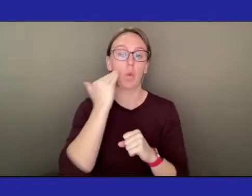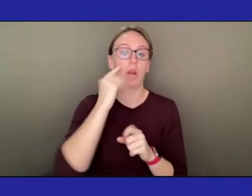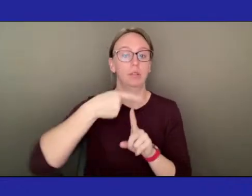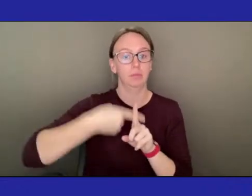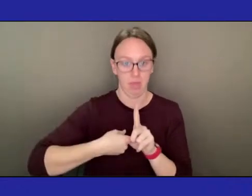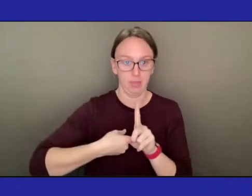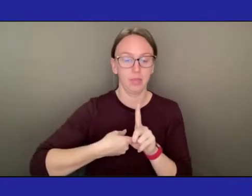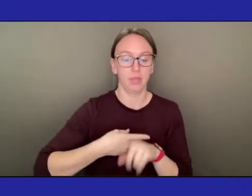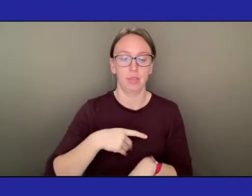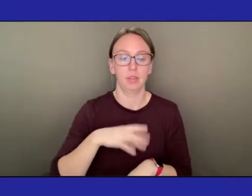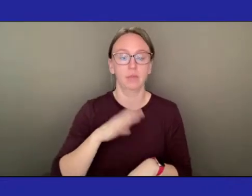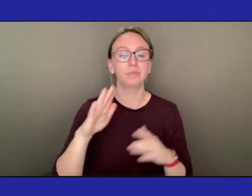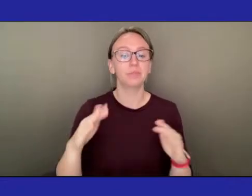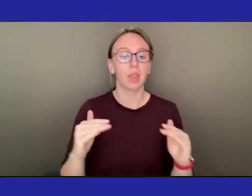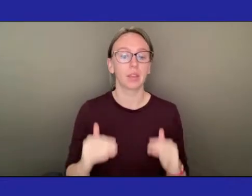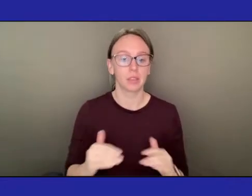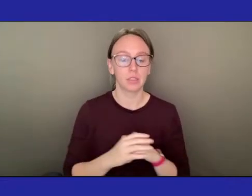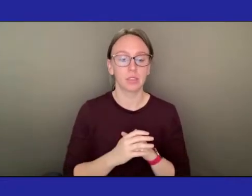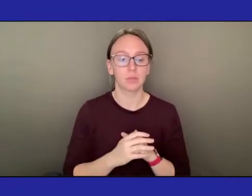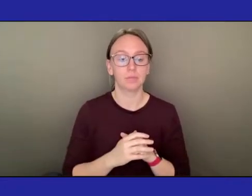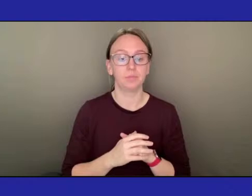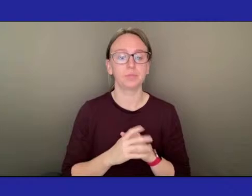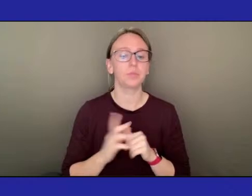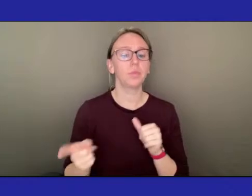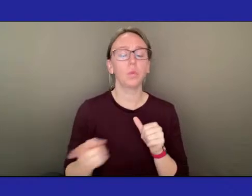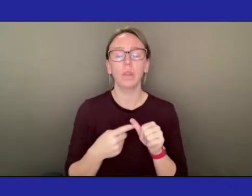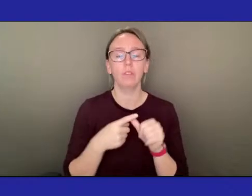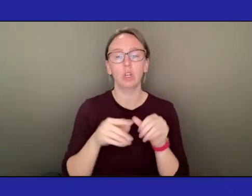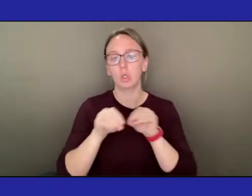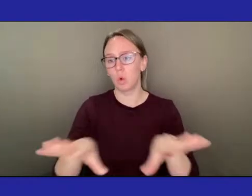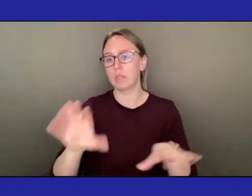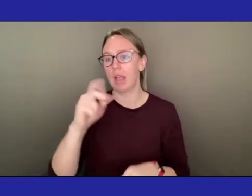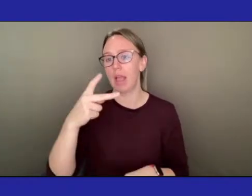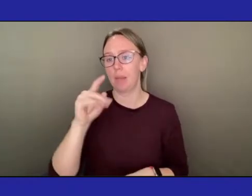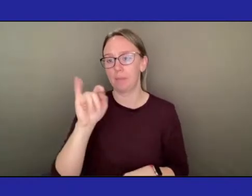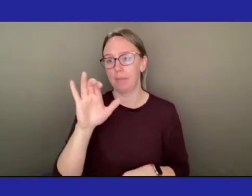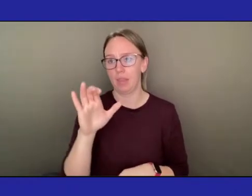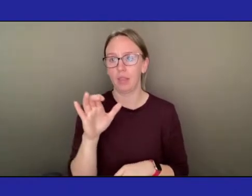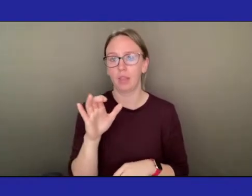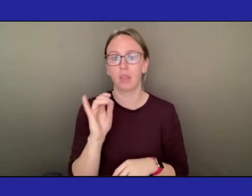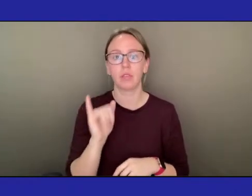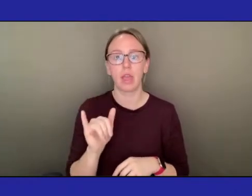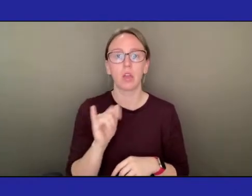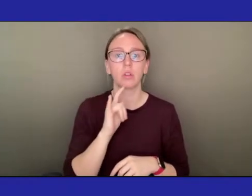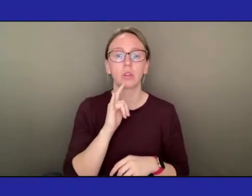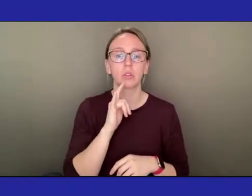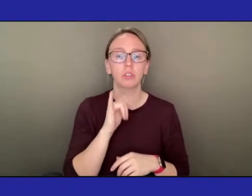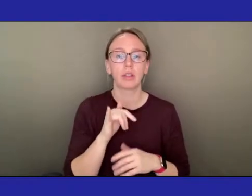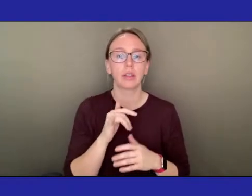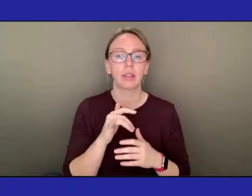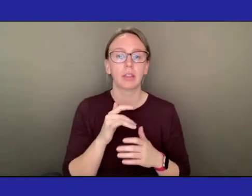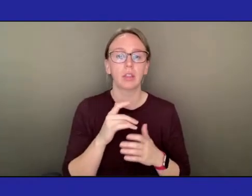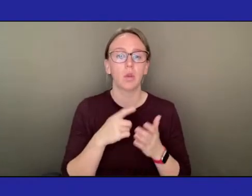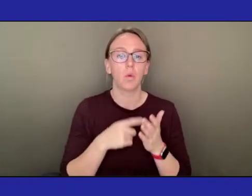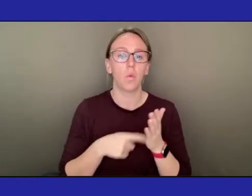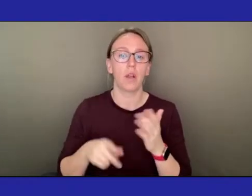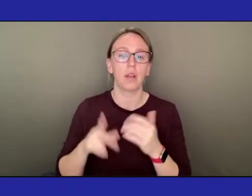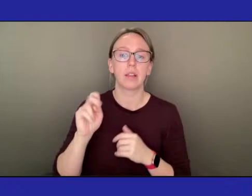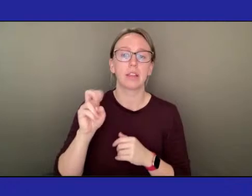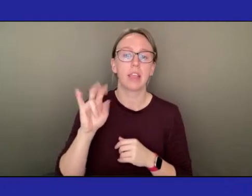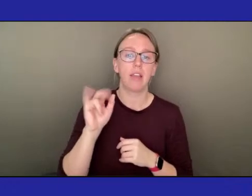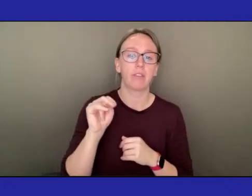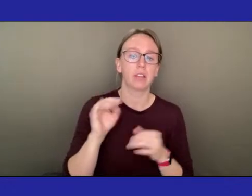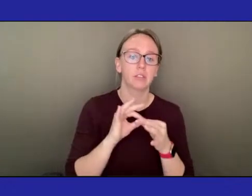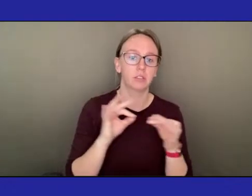one of the things that we, when we first rolled out Epic, it was really what was Kevin's crackers and water. That was his terminology. We get the core